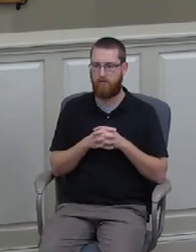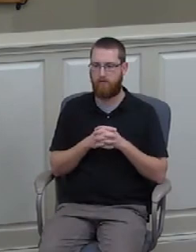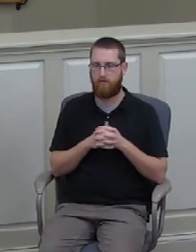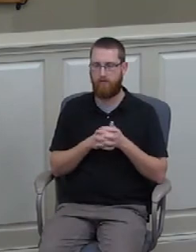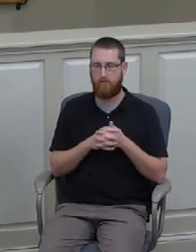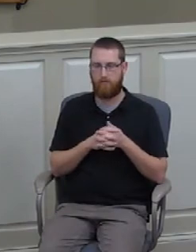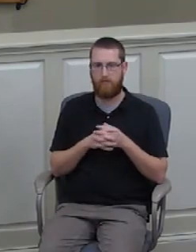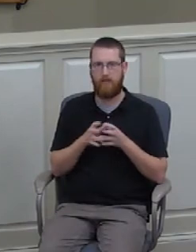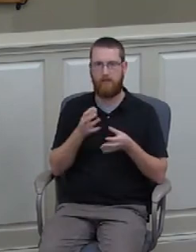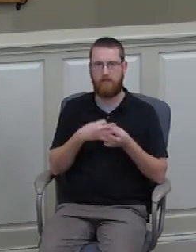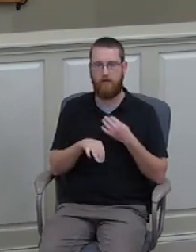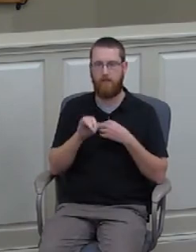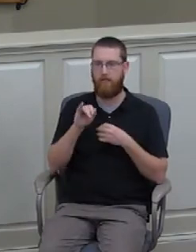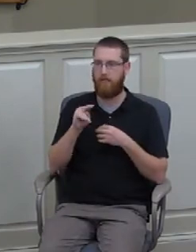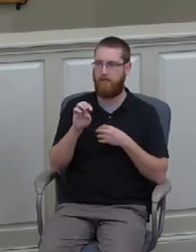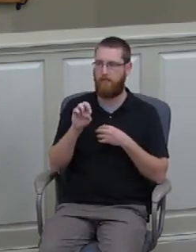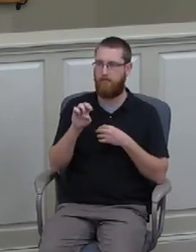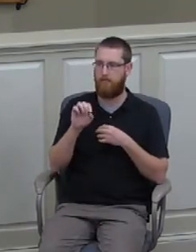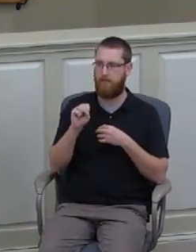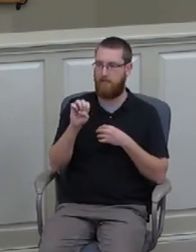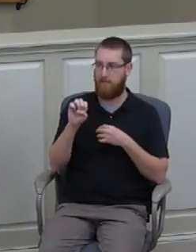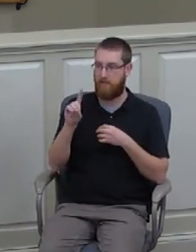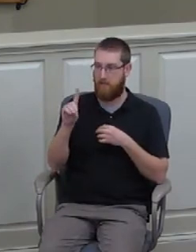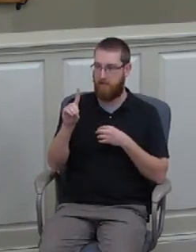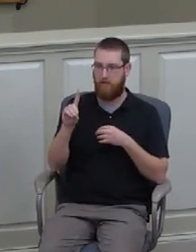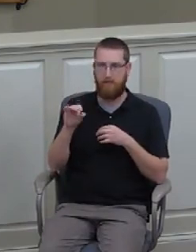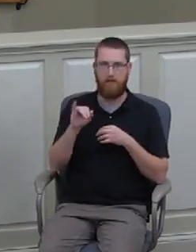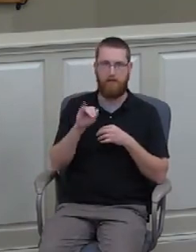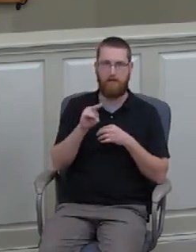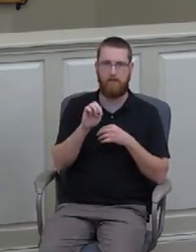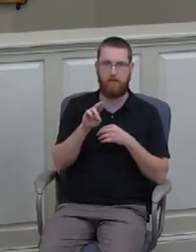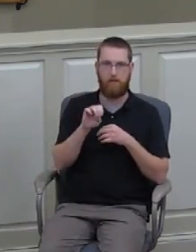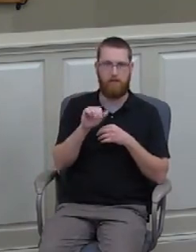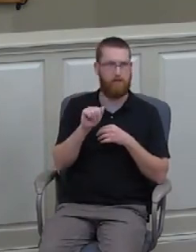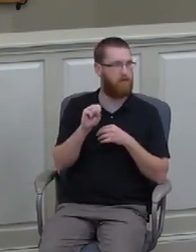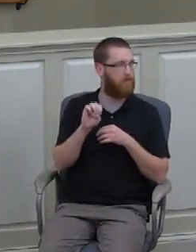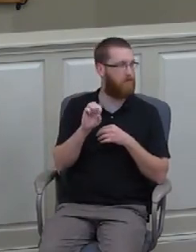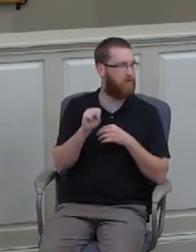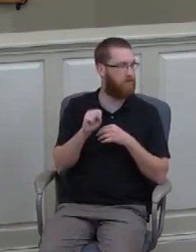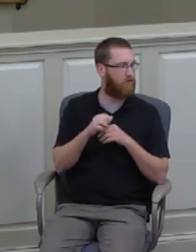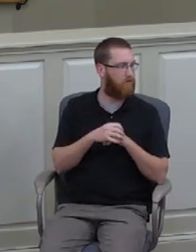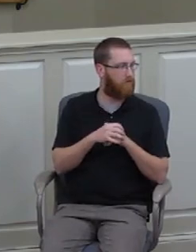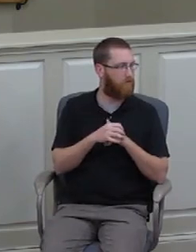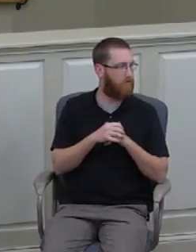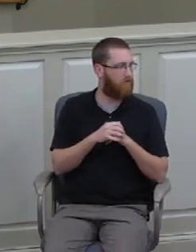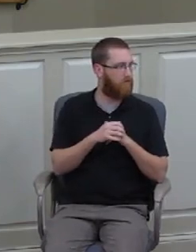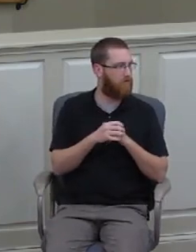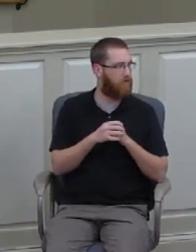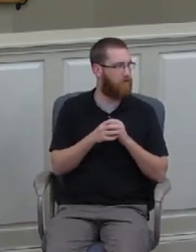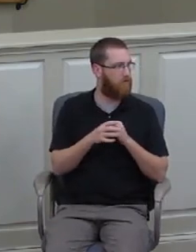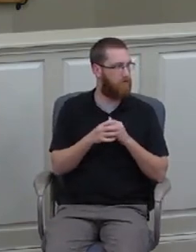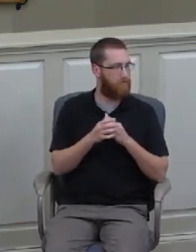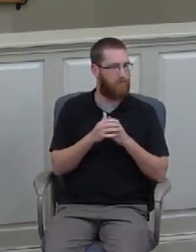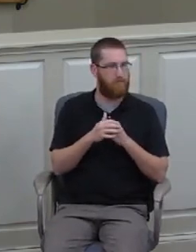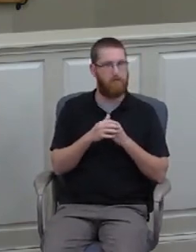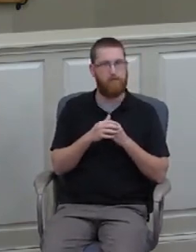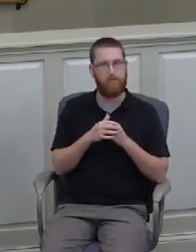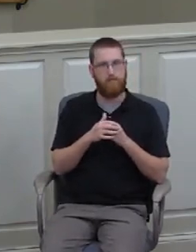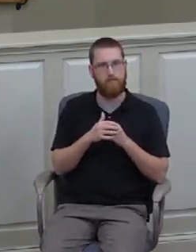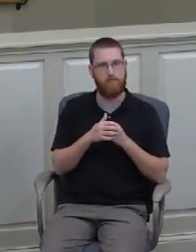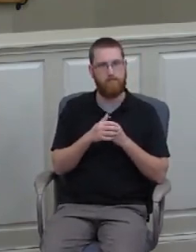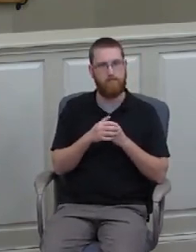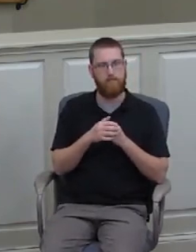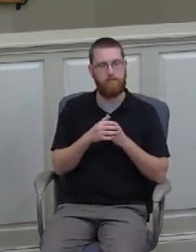increasing. Well, anyway. Did you find it? I'm sorry, I'm not, but I'll continue to look while you talk.